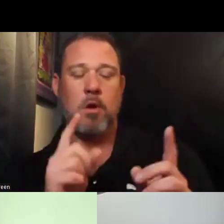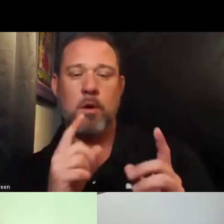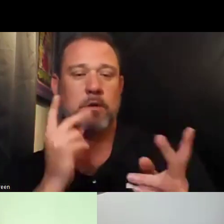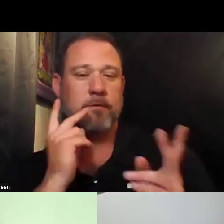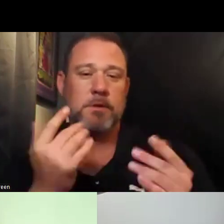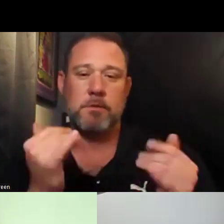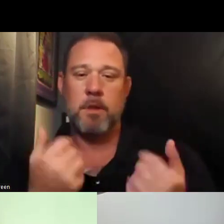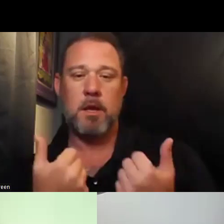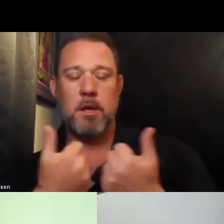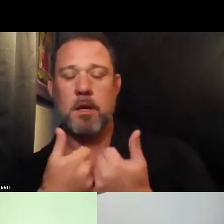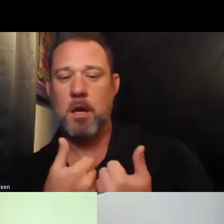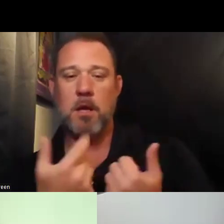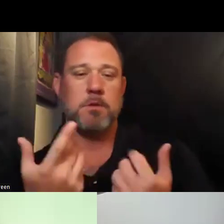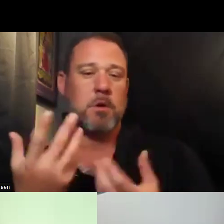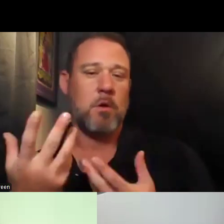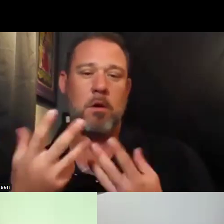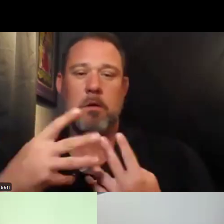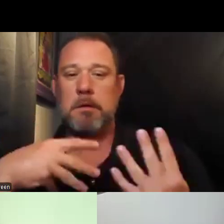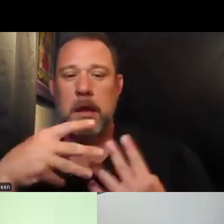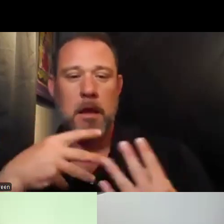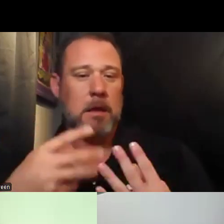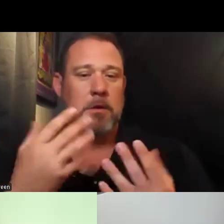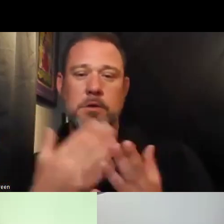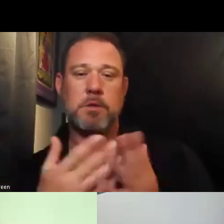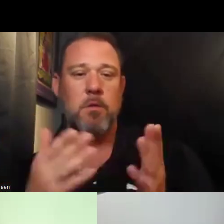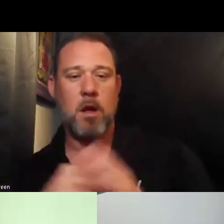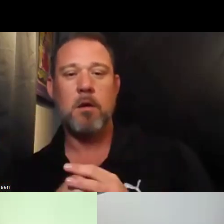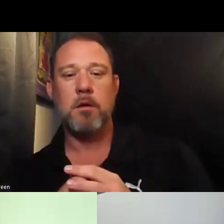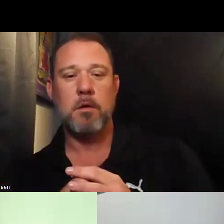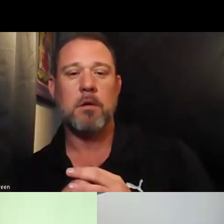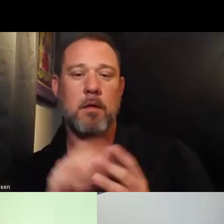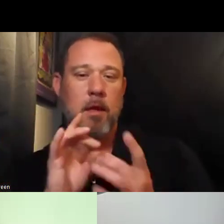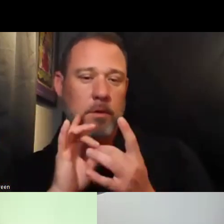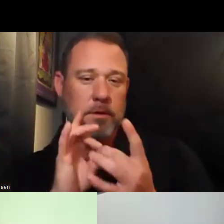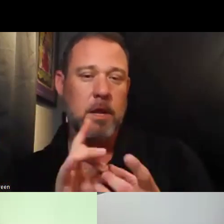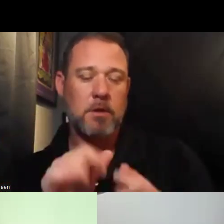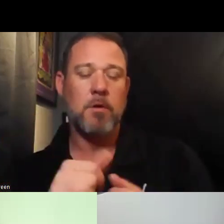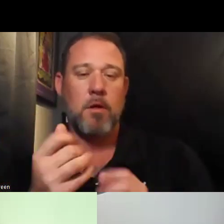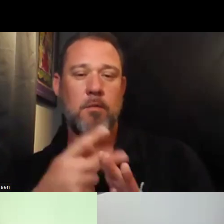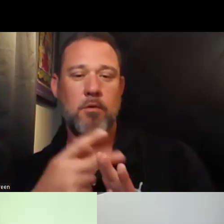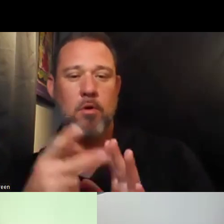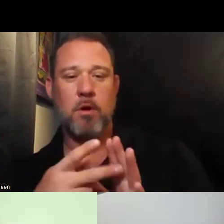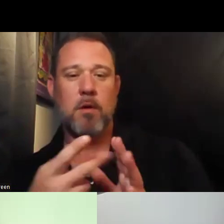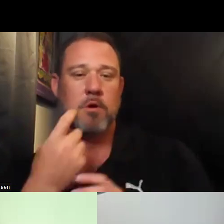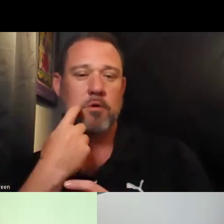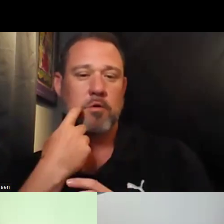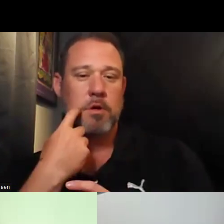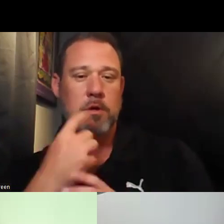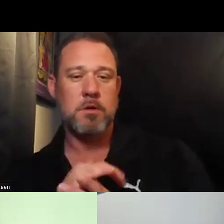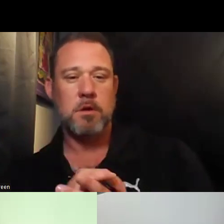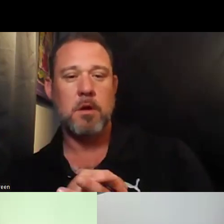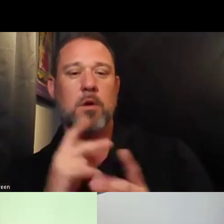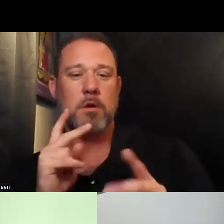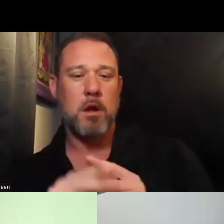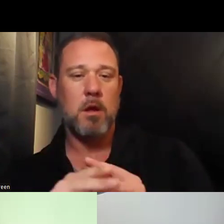play games or engage with them in some way. And that was tied to another program that just recently was cut